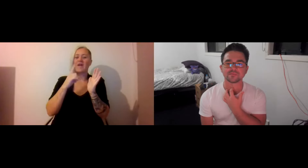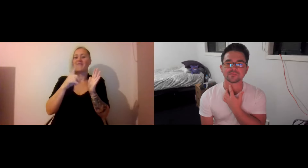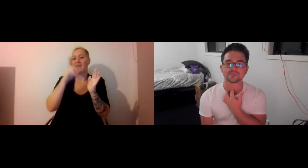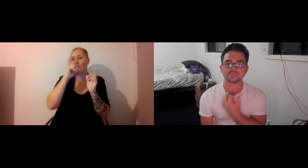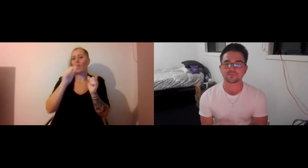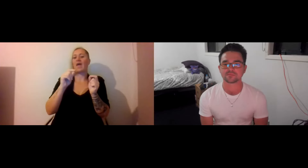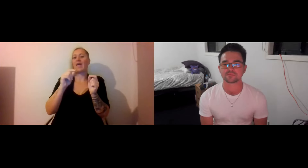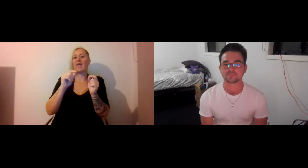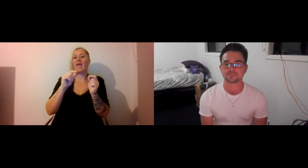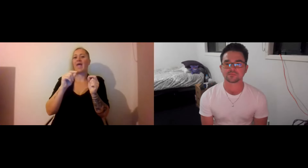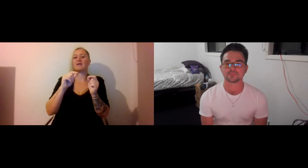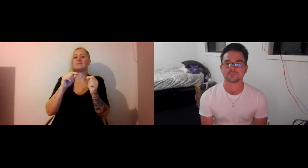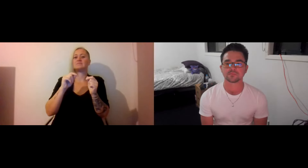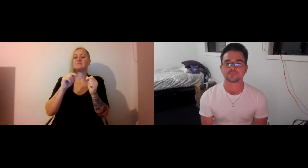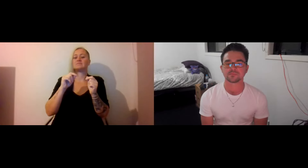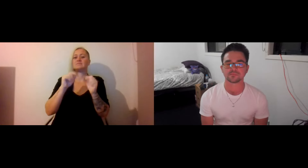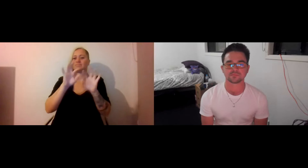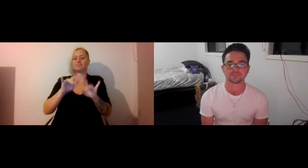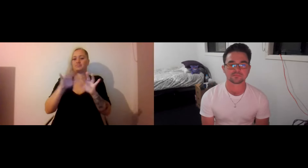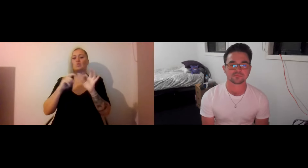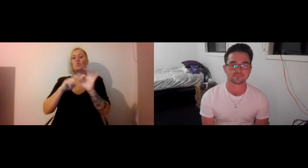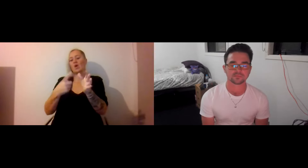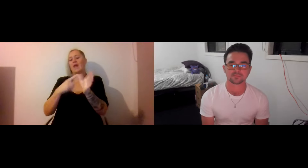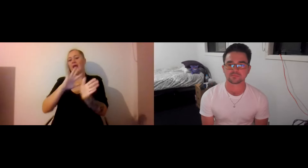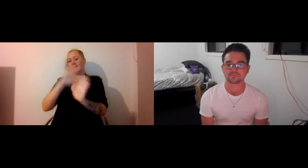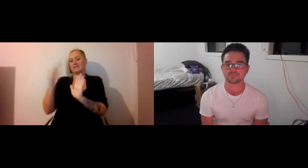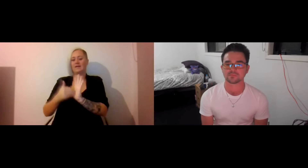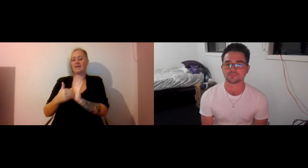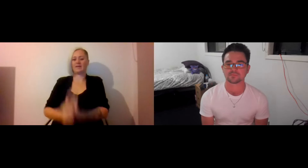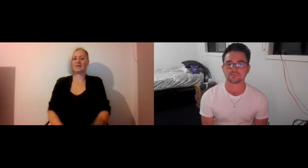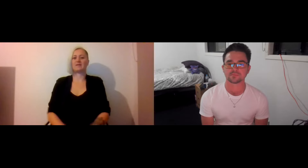answer to the questions at a later time.